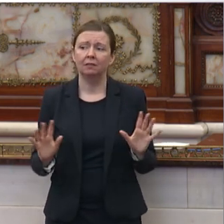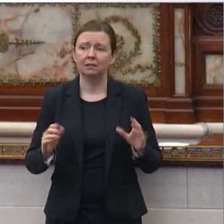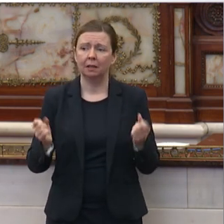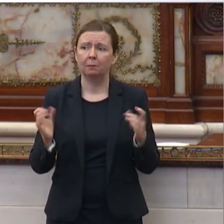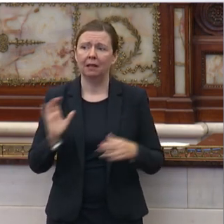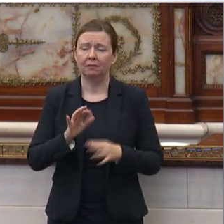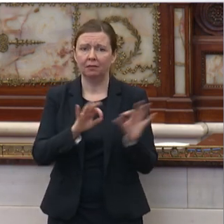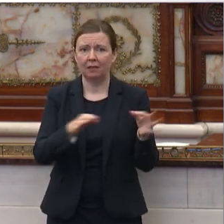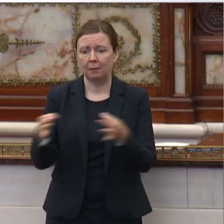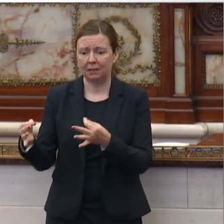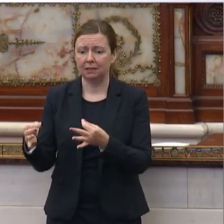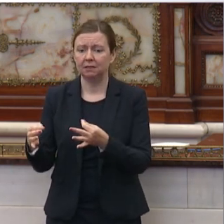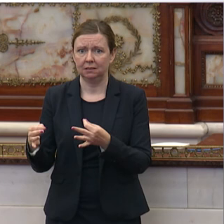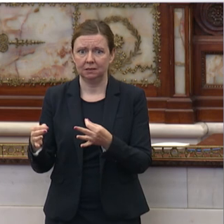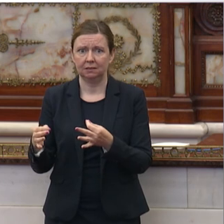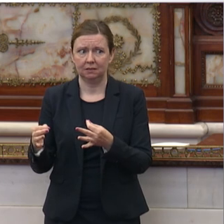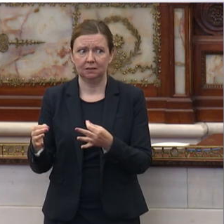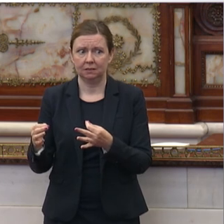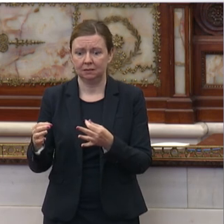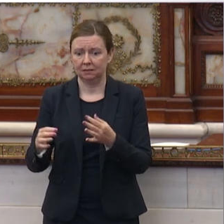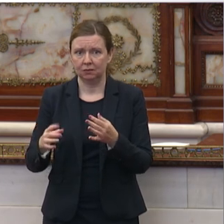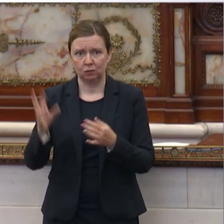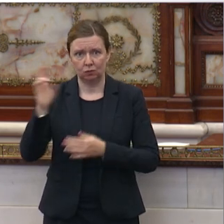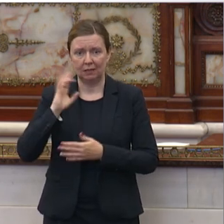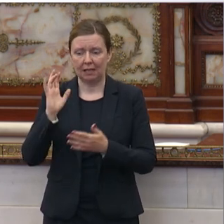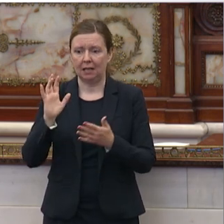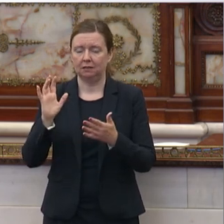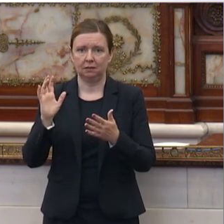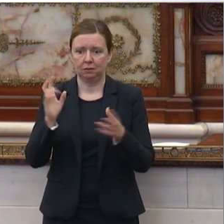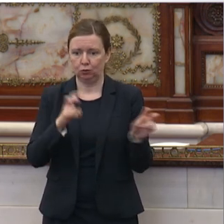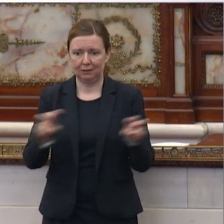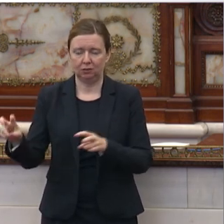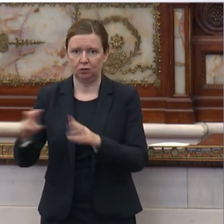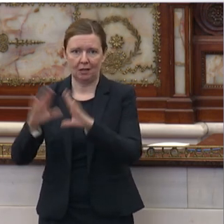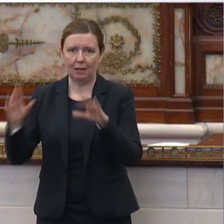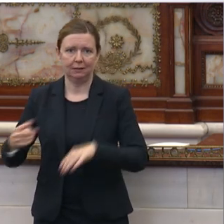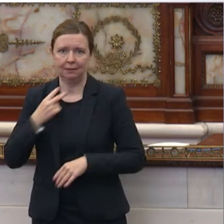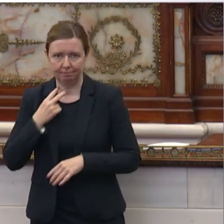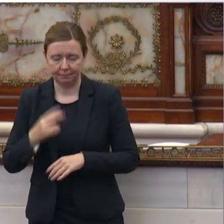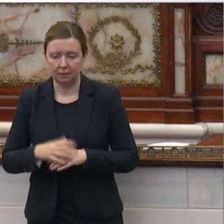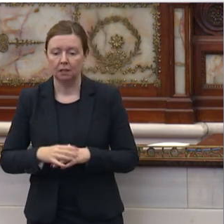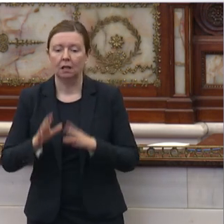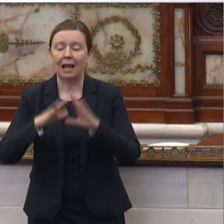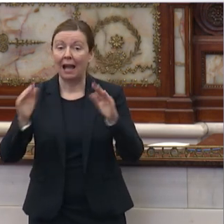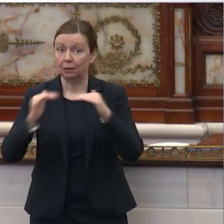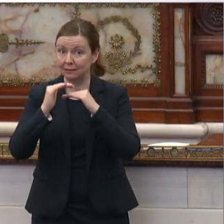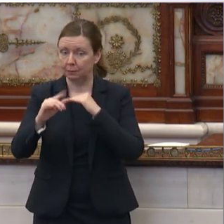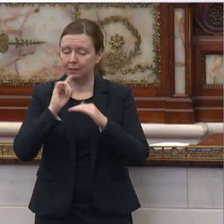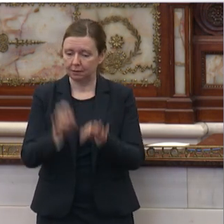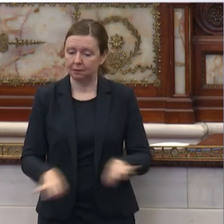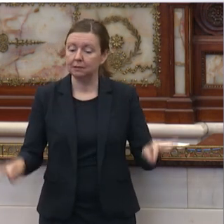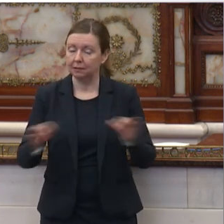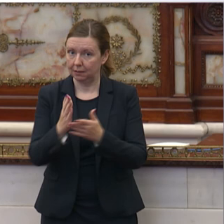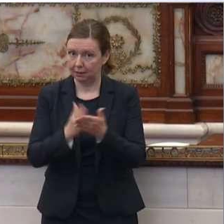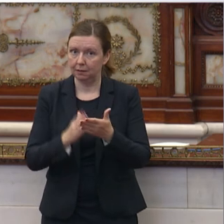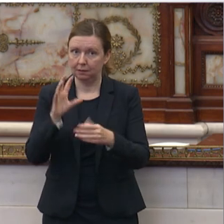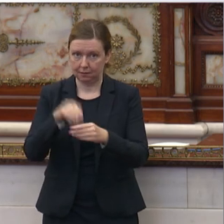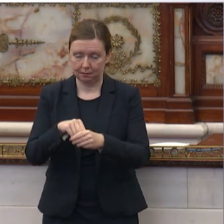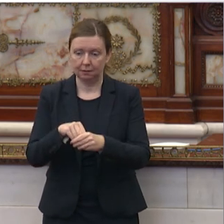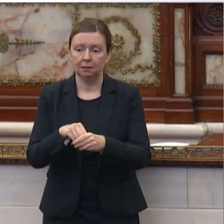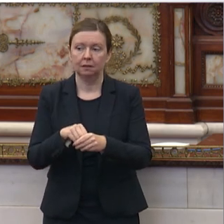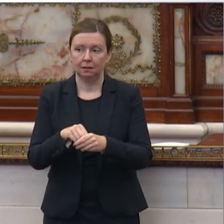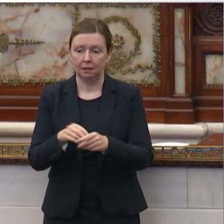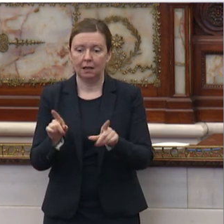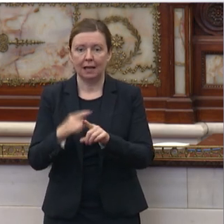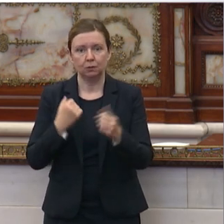our families who find themselves caught up in transitional housing. Housing stability is a key component as